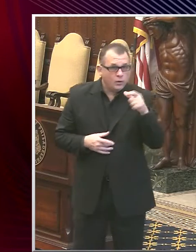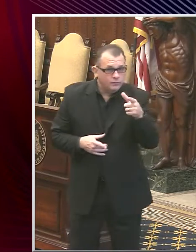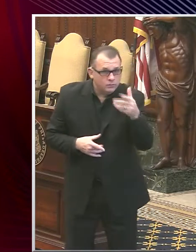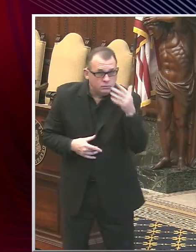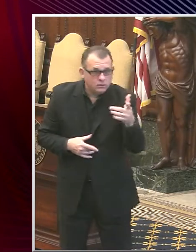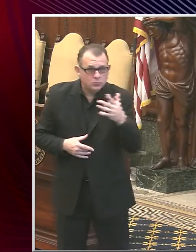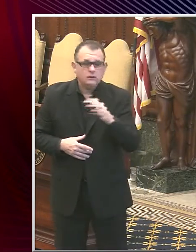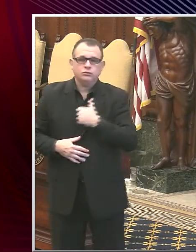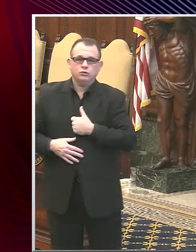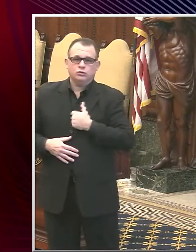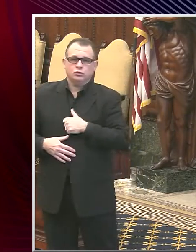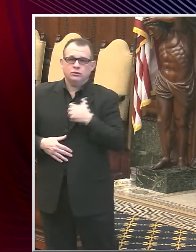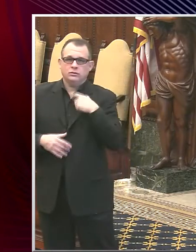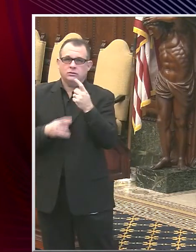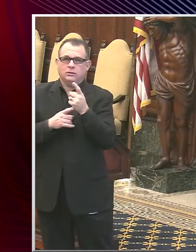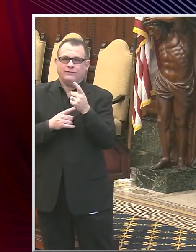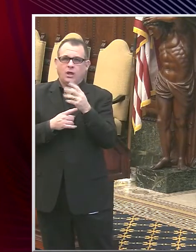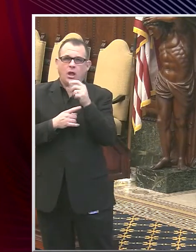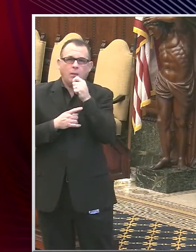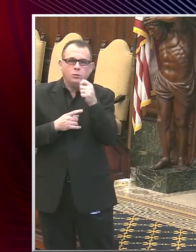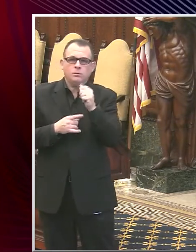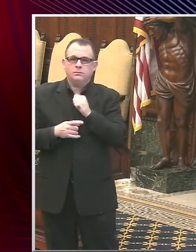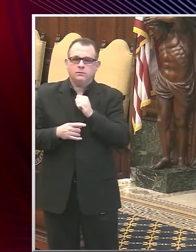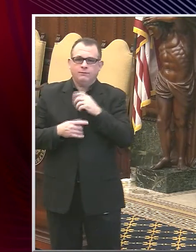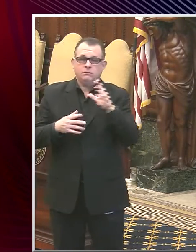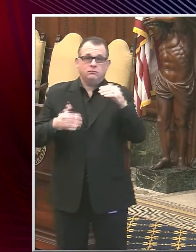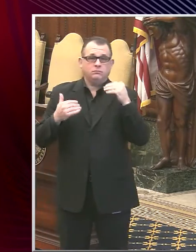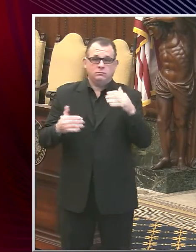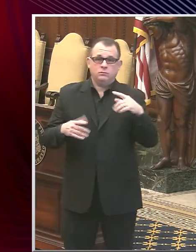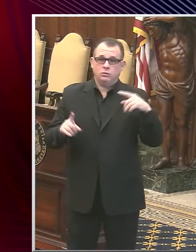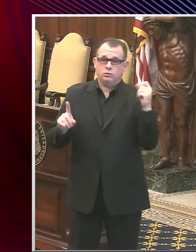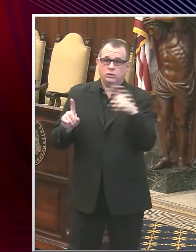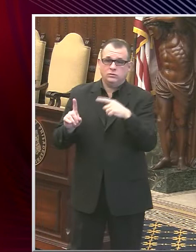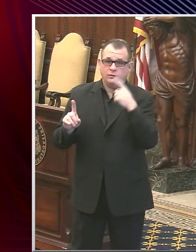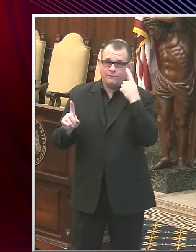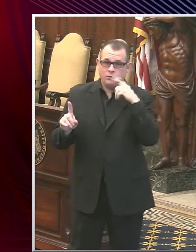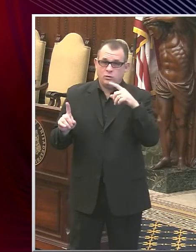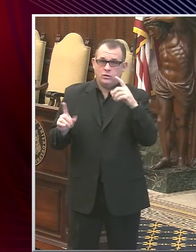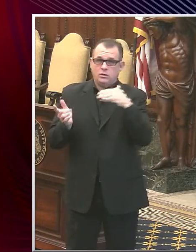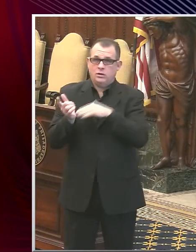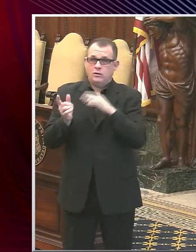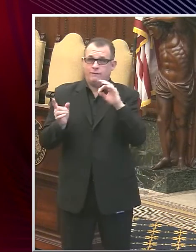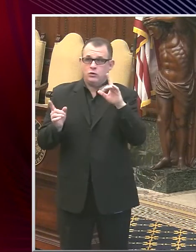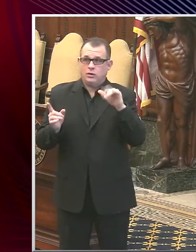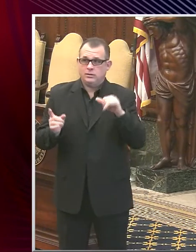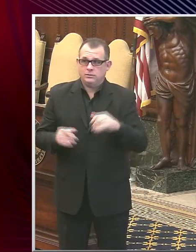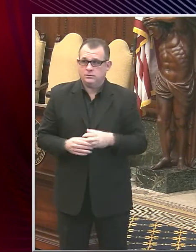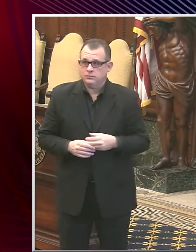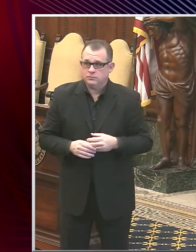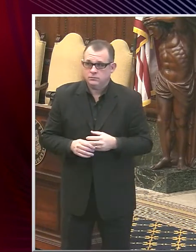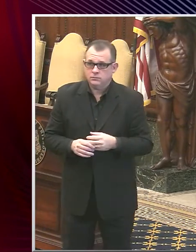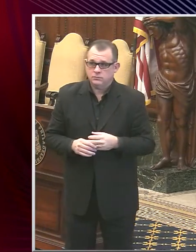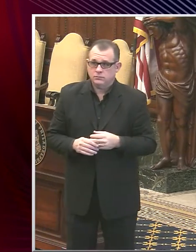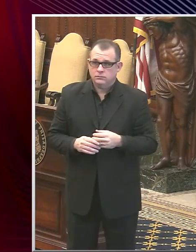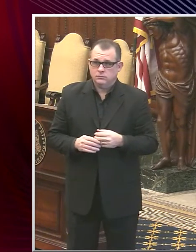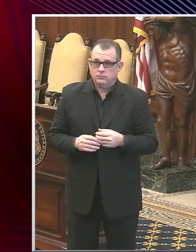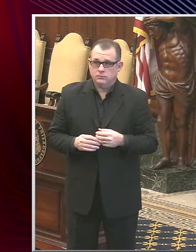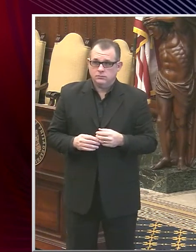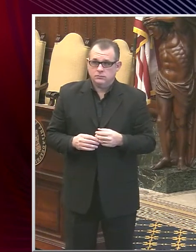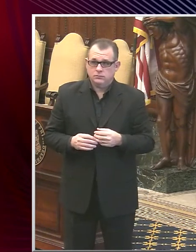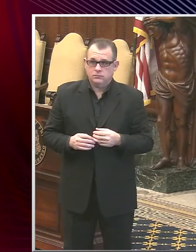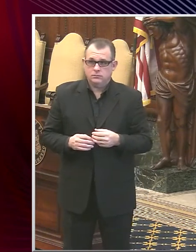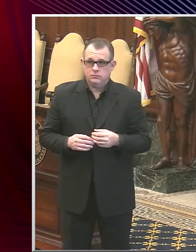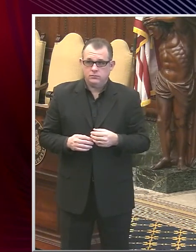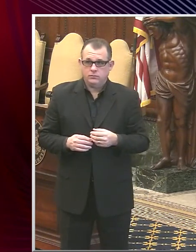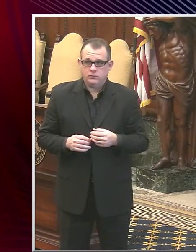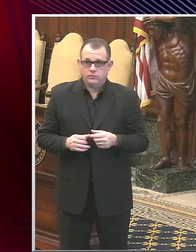Laura, you're up. Sorry, it took me a minute to unmute myself there. First, a question for Dr. Farley. Even if